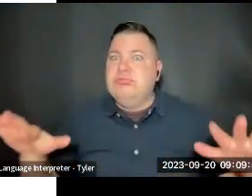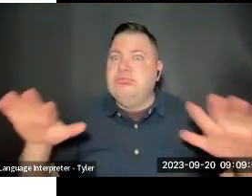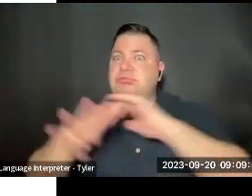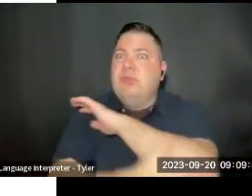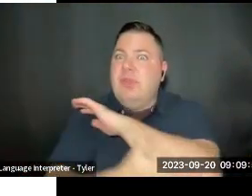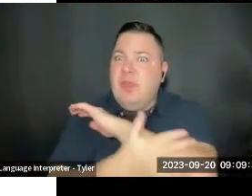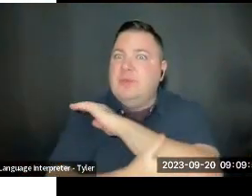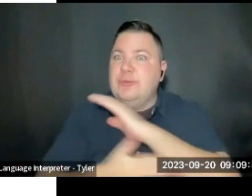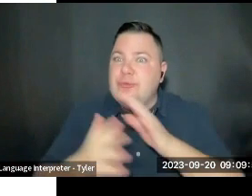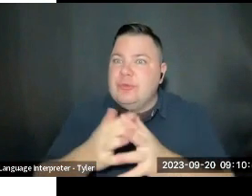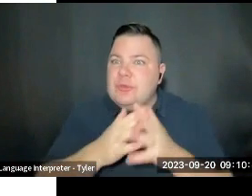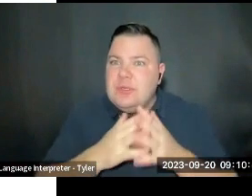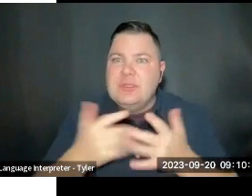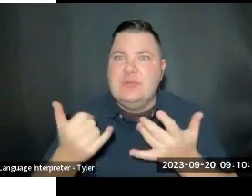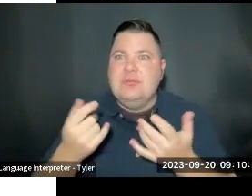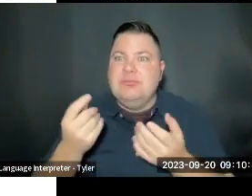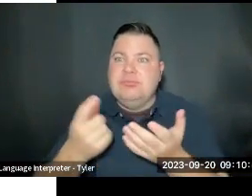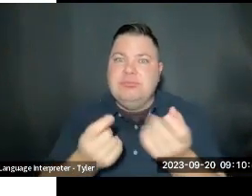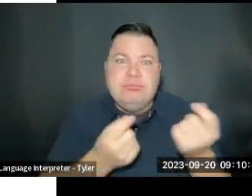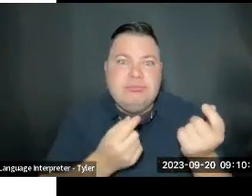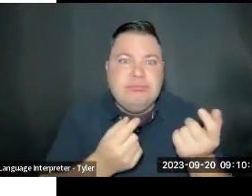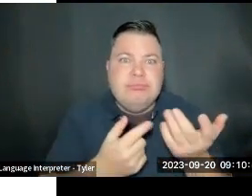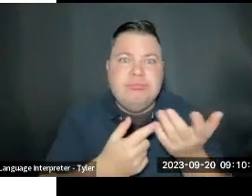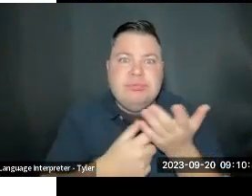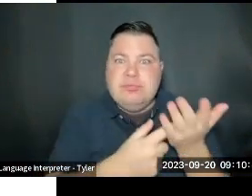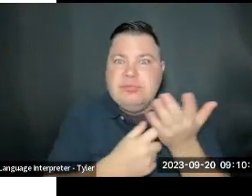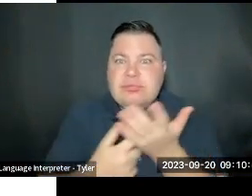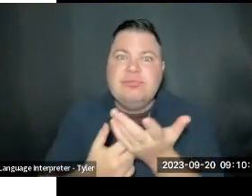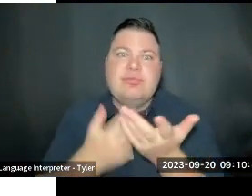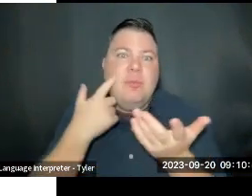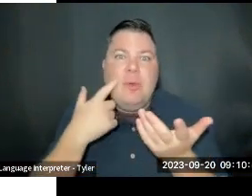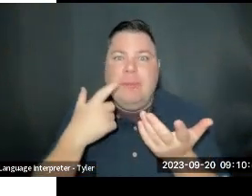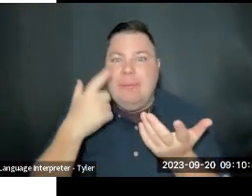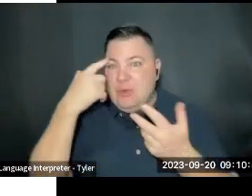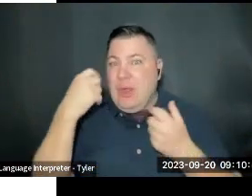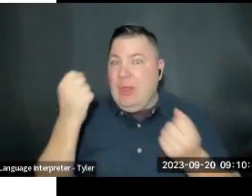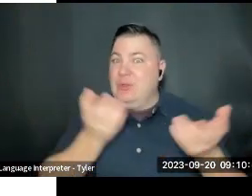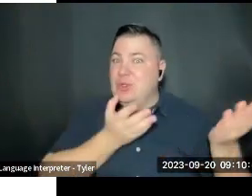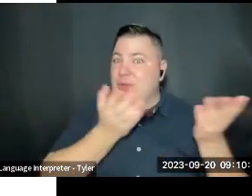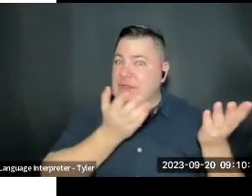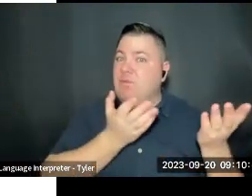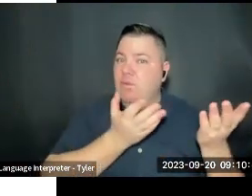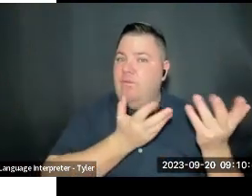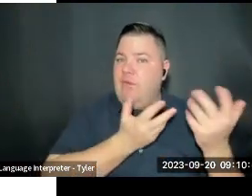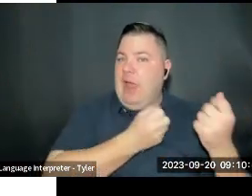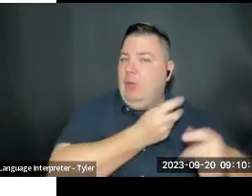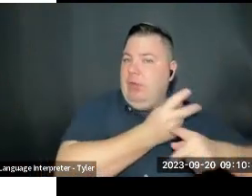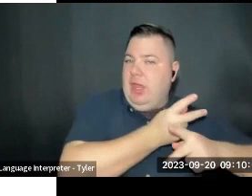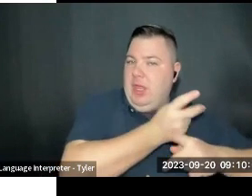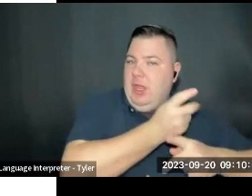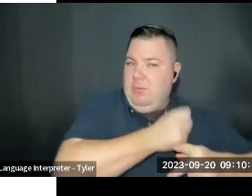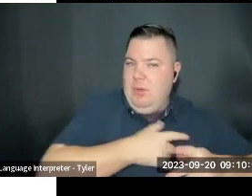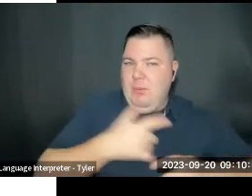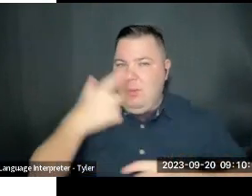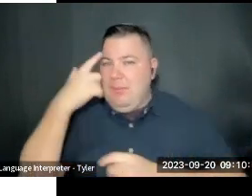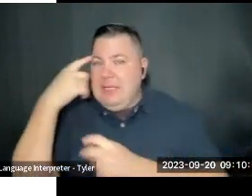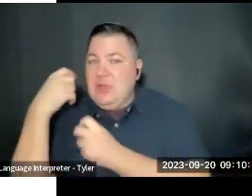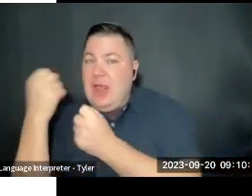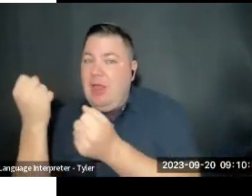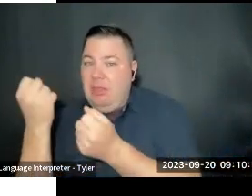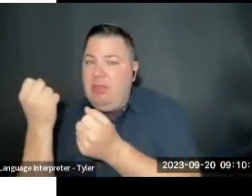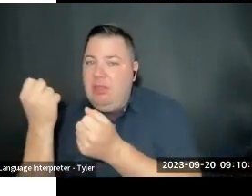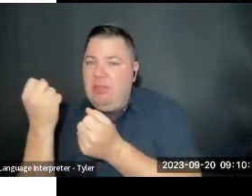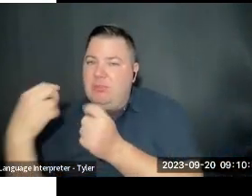about our mental health services, not only from our healthcare side, but from our mental health side as